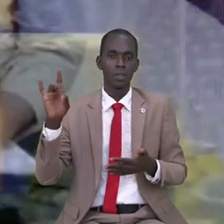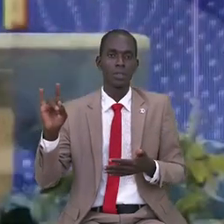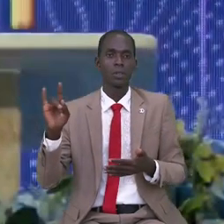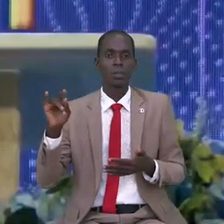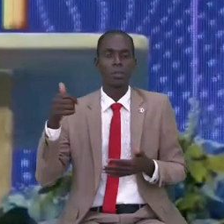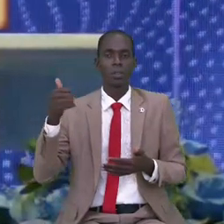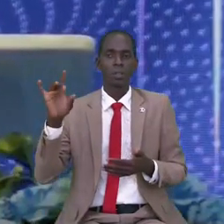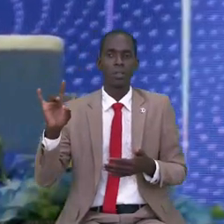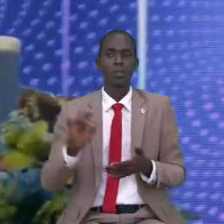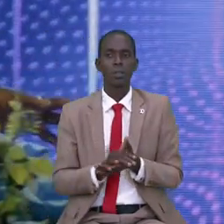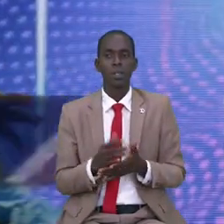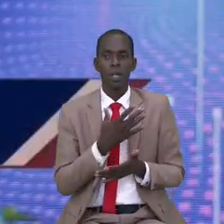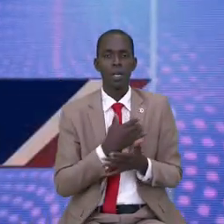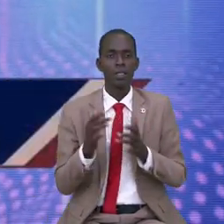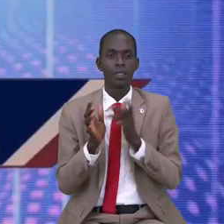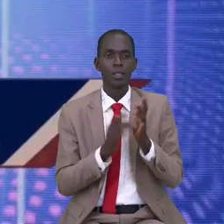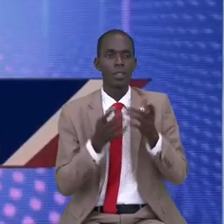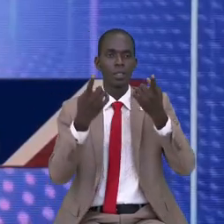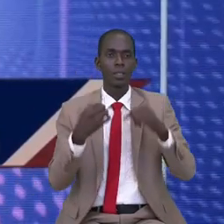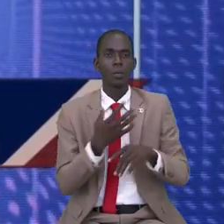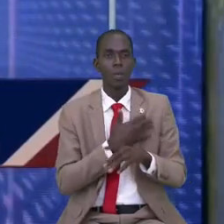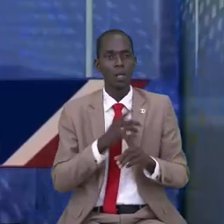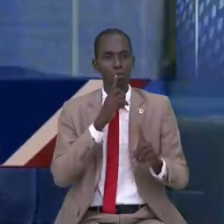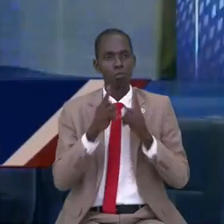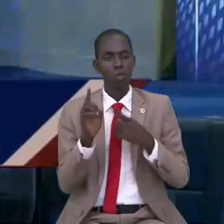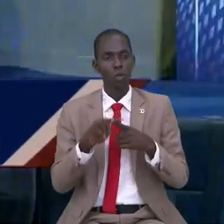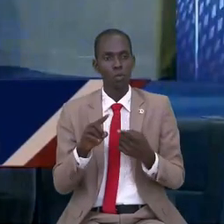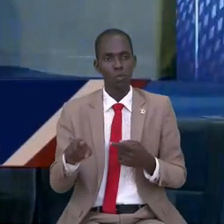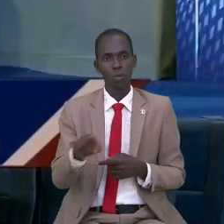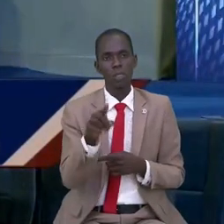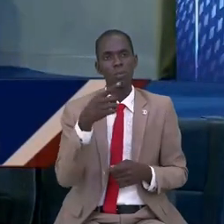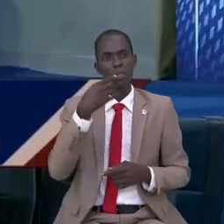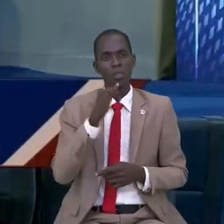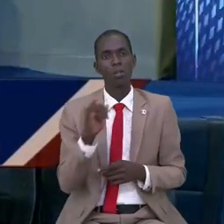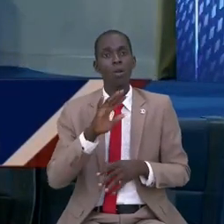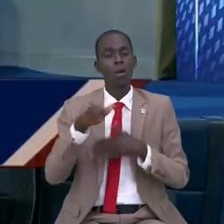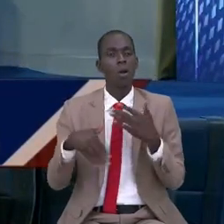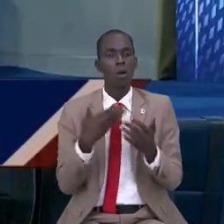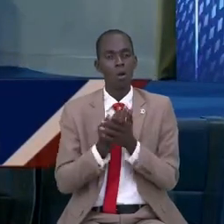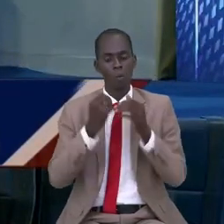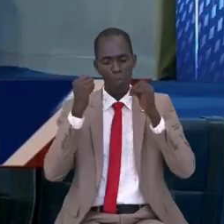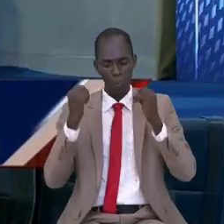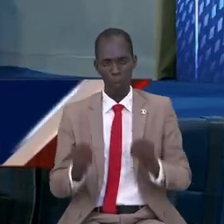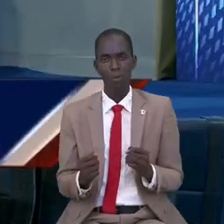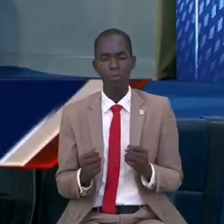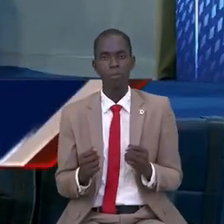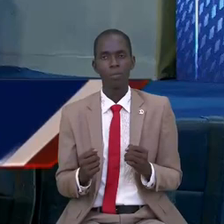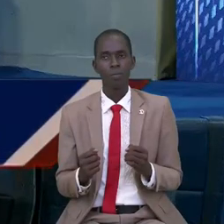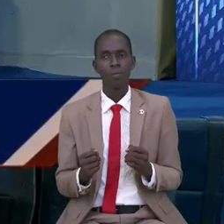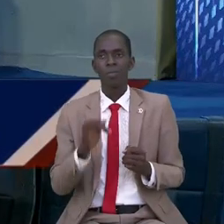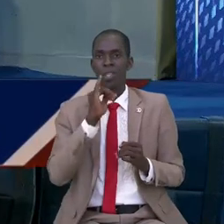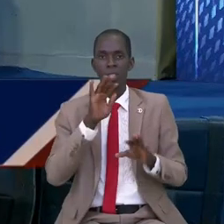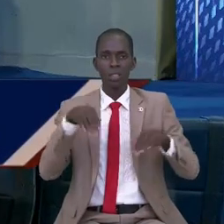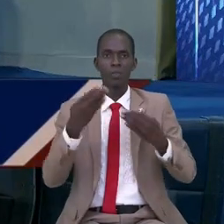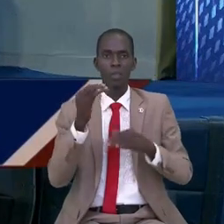It says, and Jesus came and spake unto them, saying, all power is